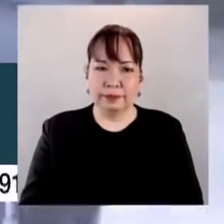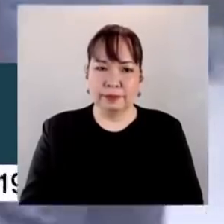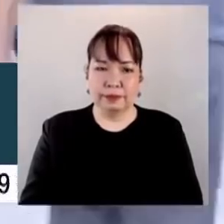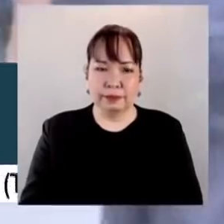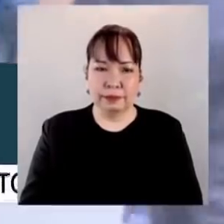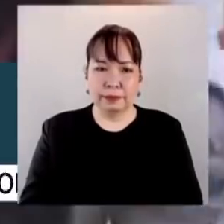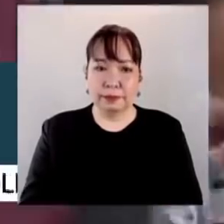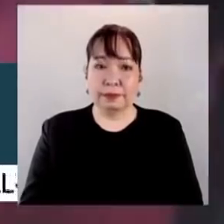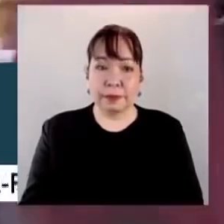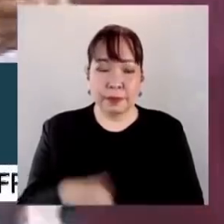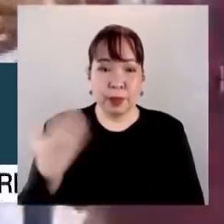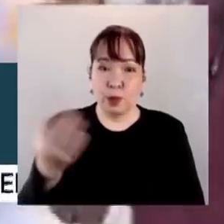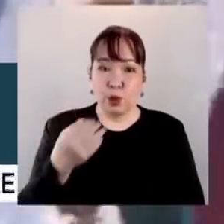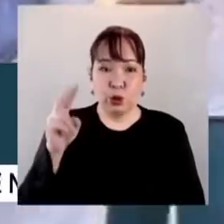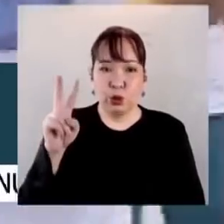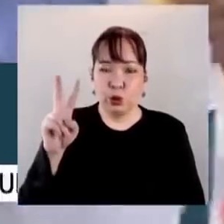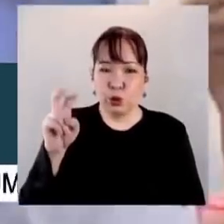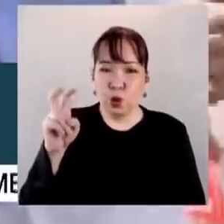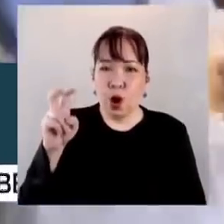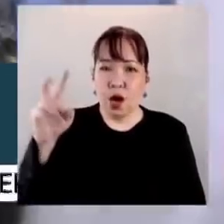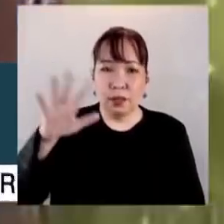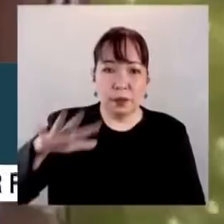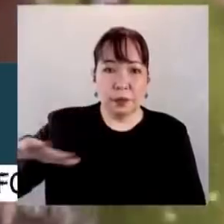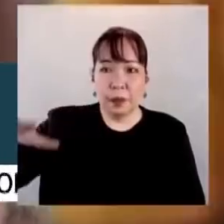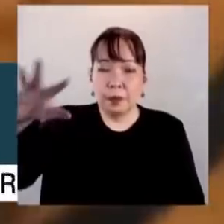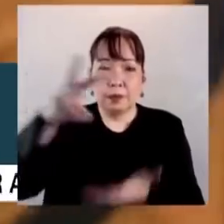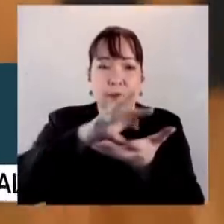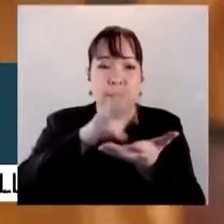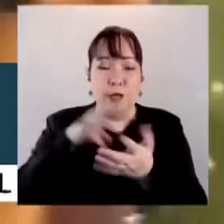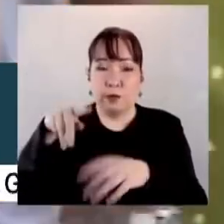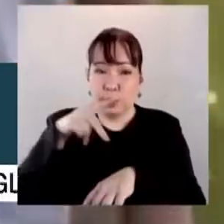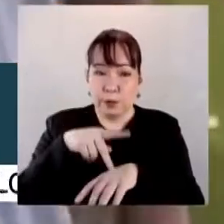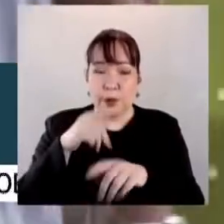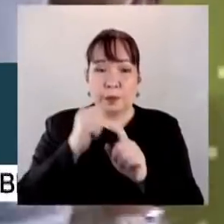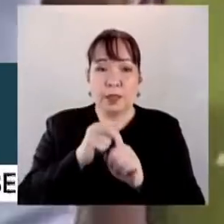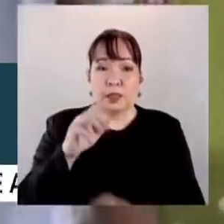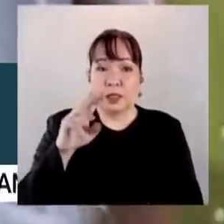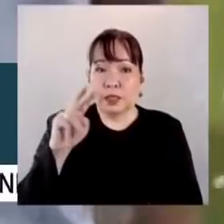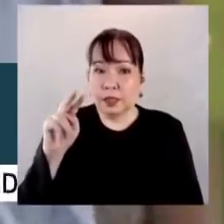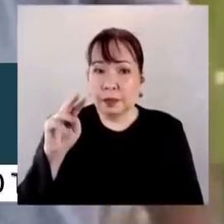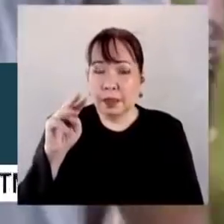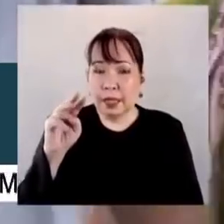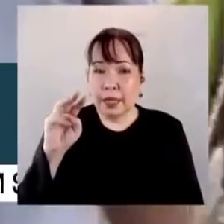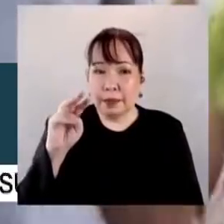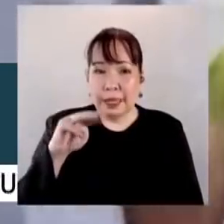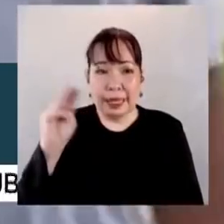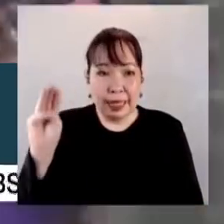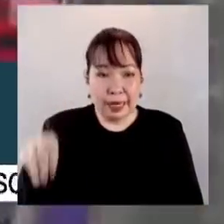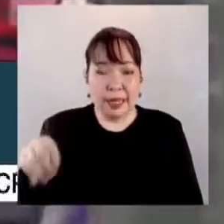Nearly 200 areas in the Philippines, including Metro Manila, are currently under alert level one.